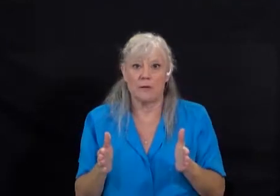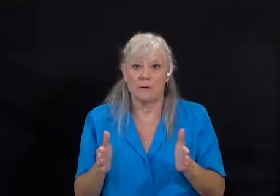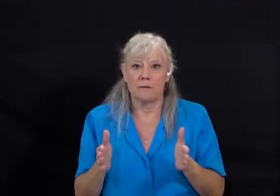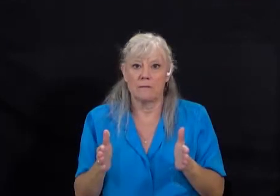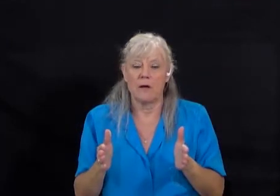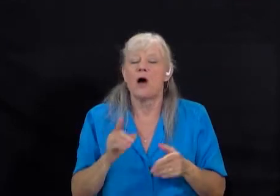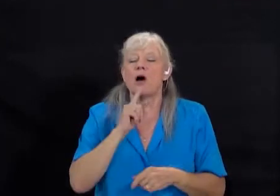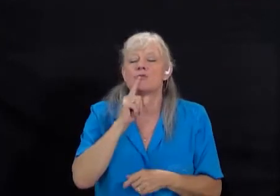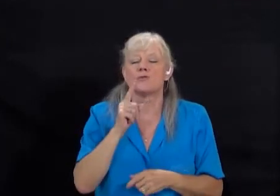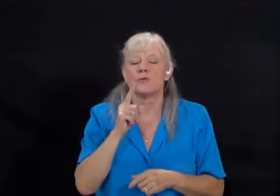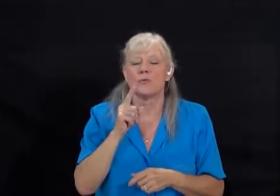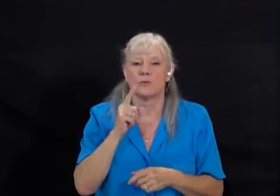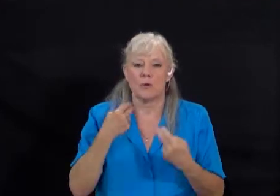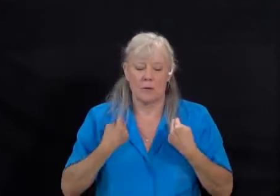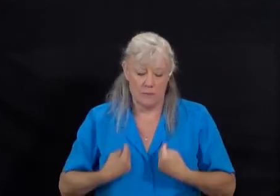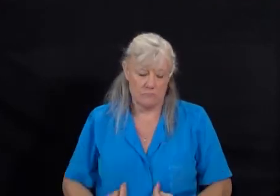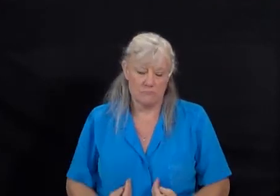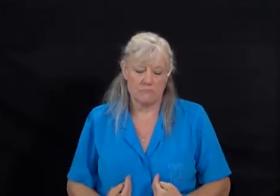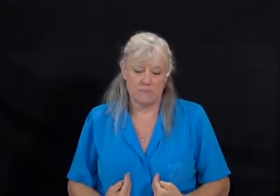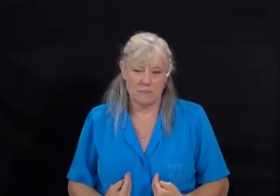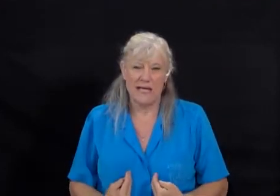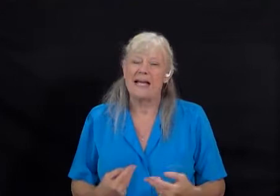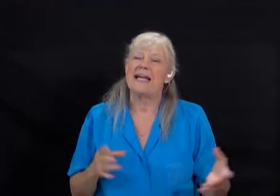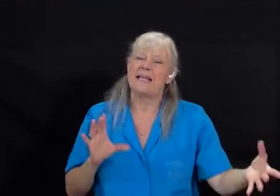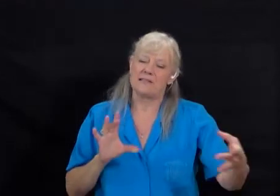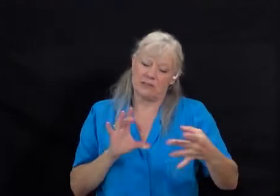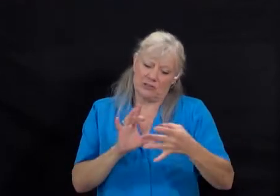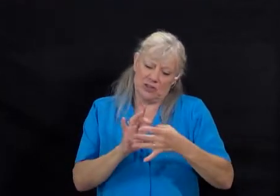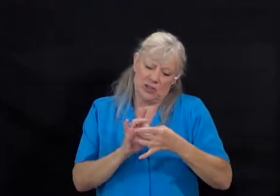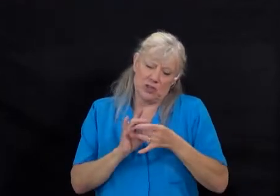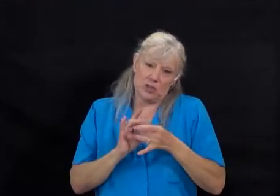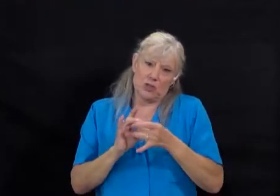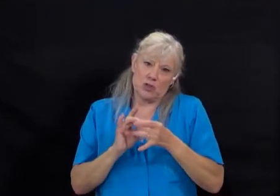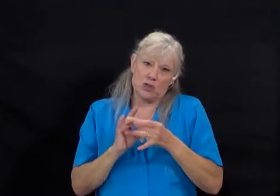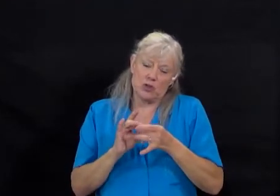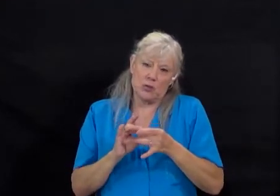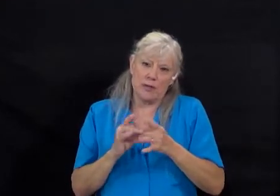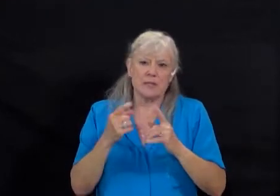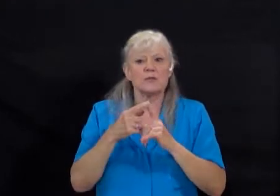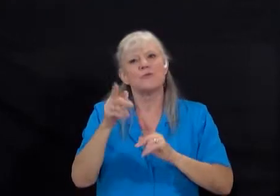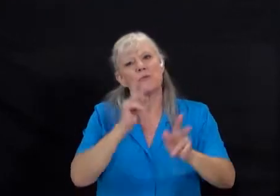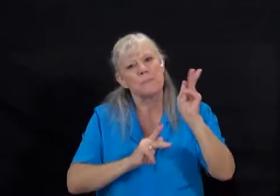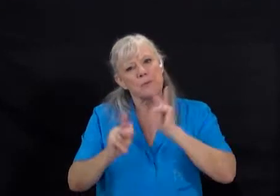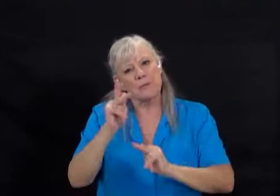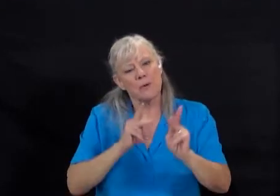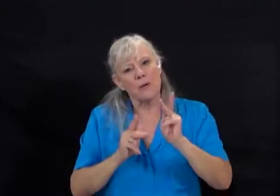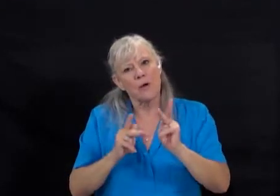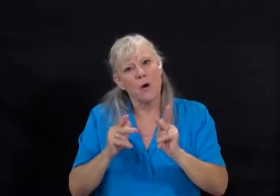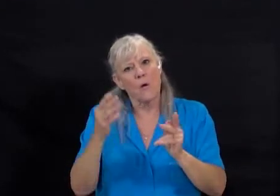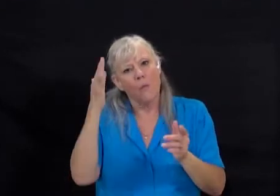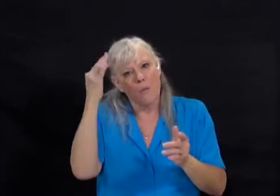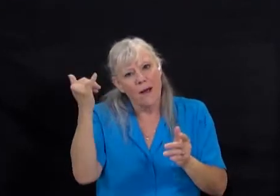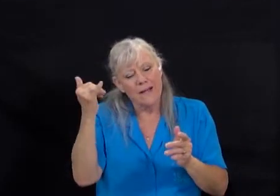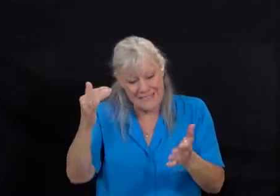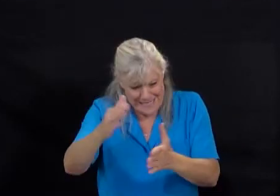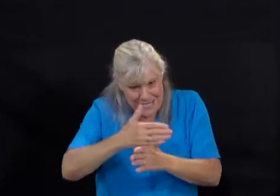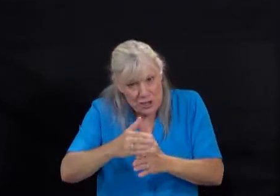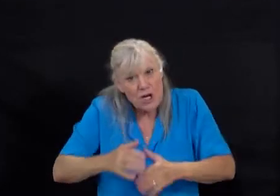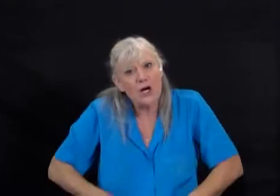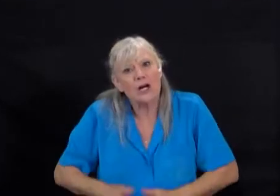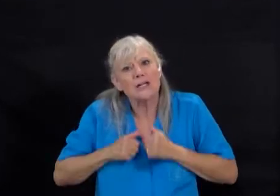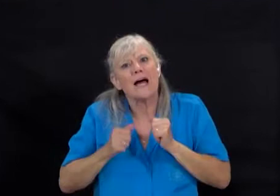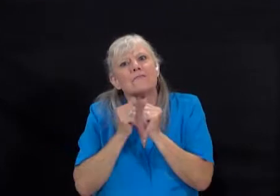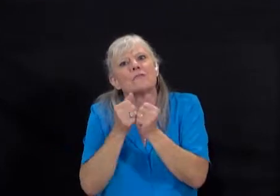natures, which would become incorporated to him through the sharing of life.